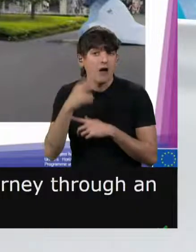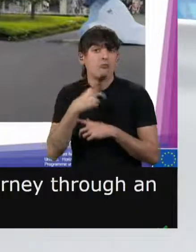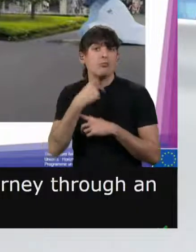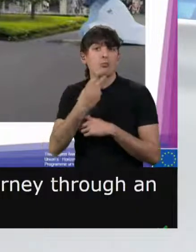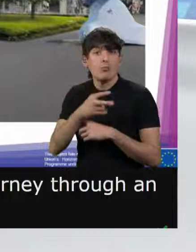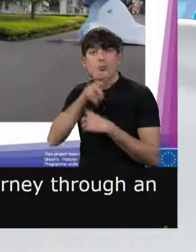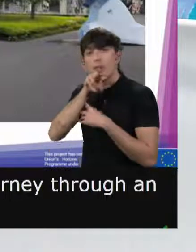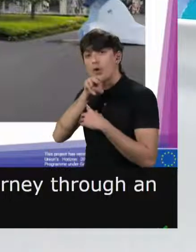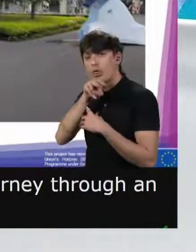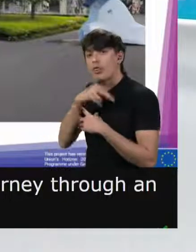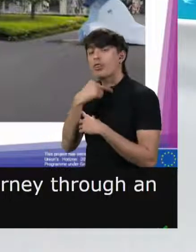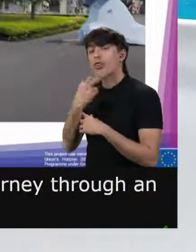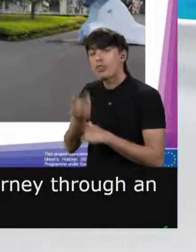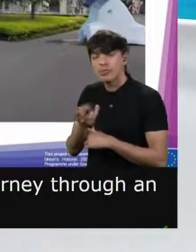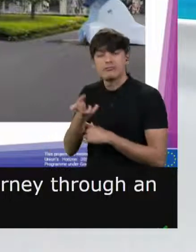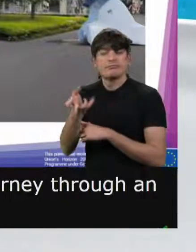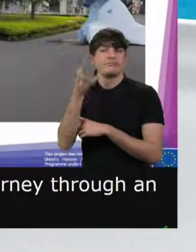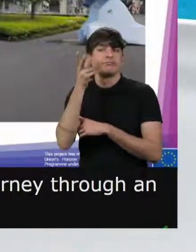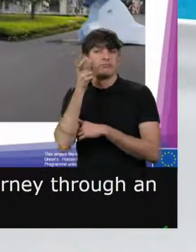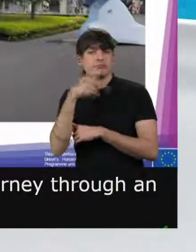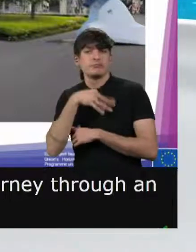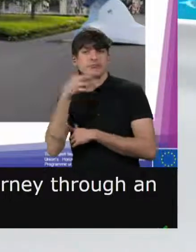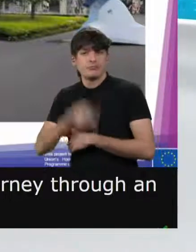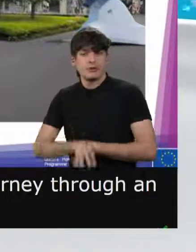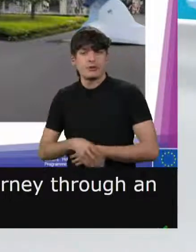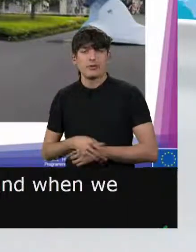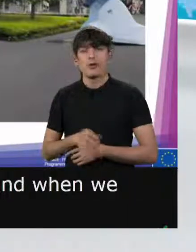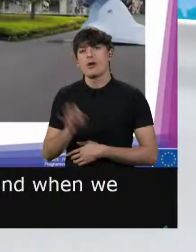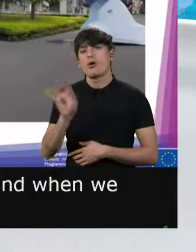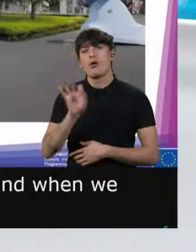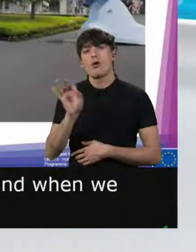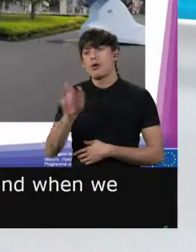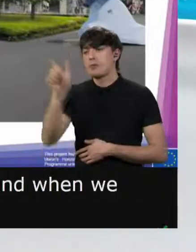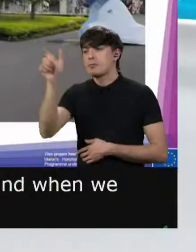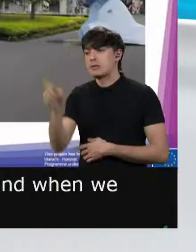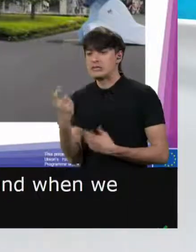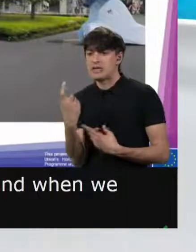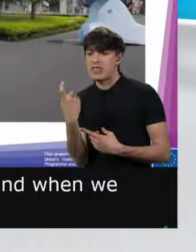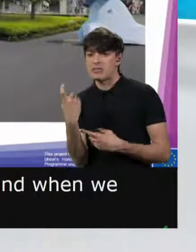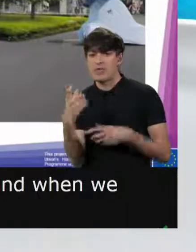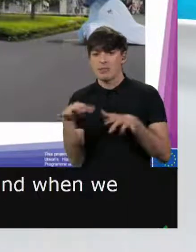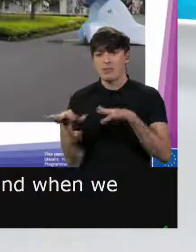open the doors to let them out, we will know that we need to give them longer to leave the vehicle.